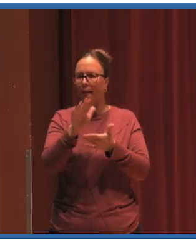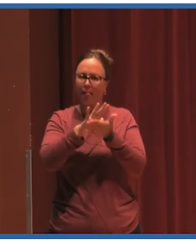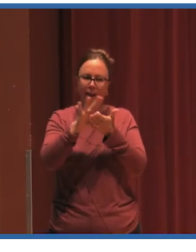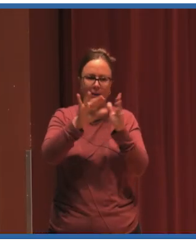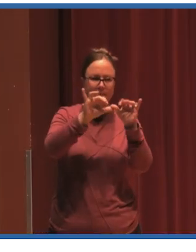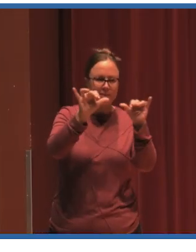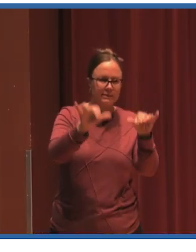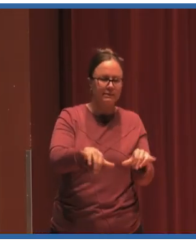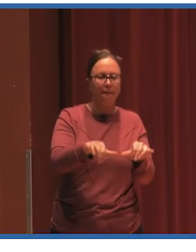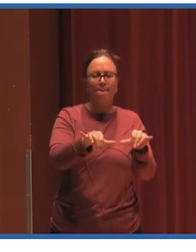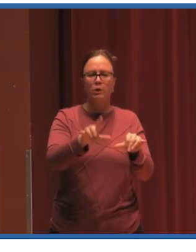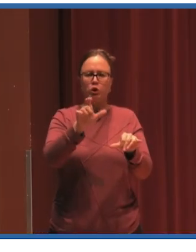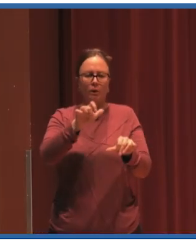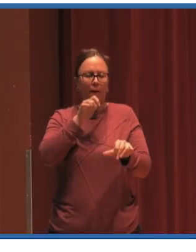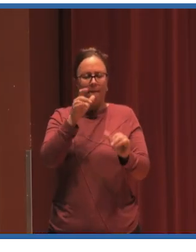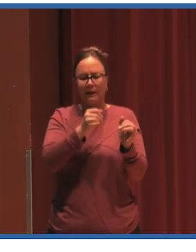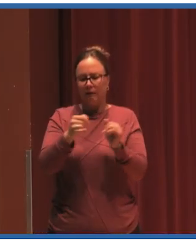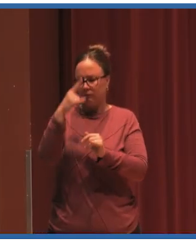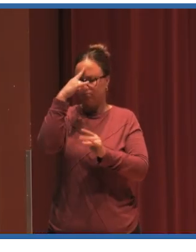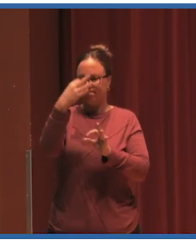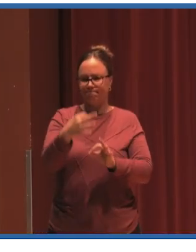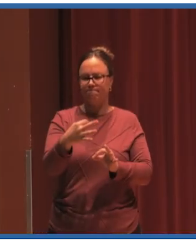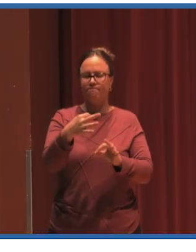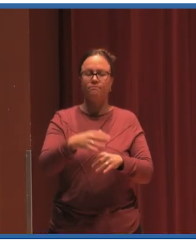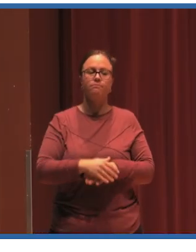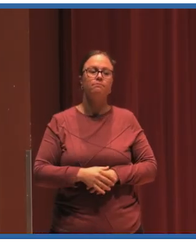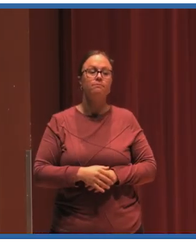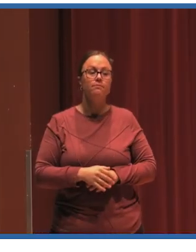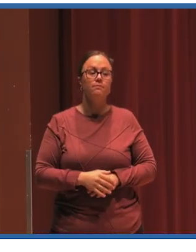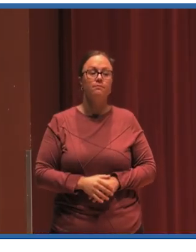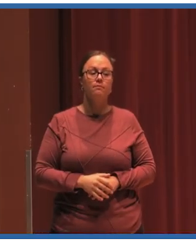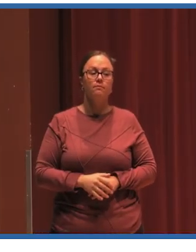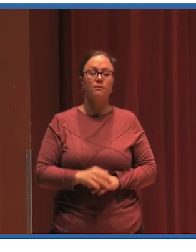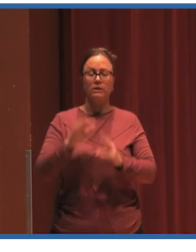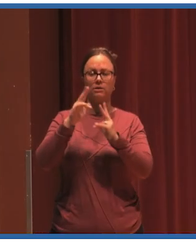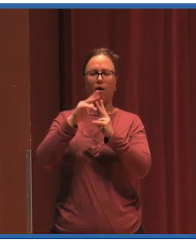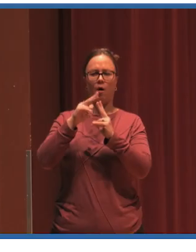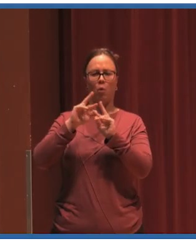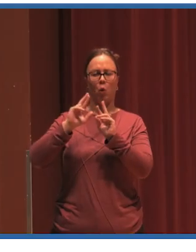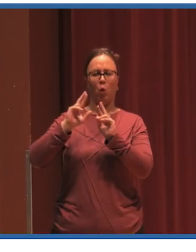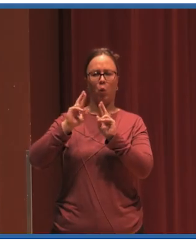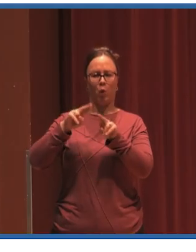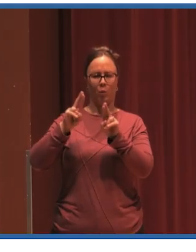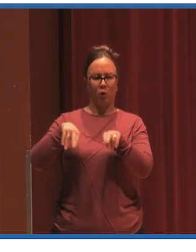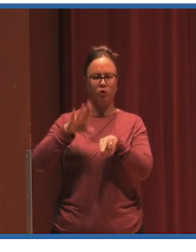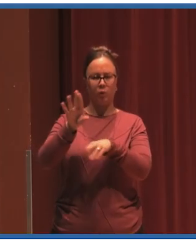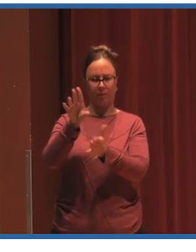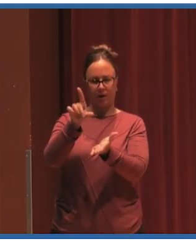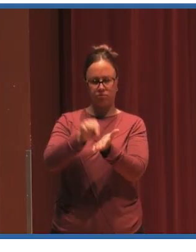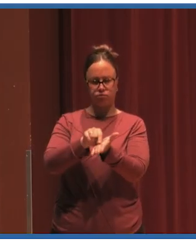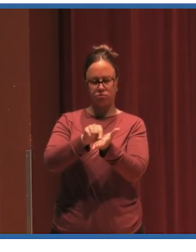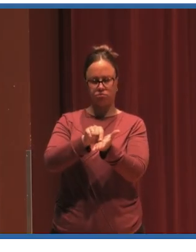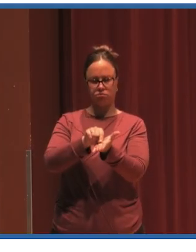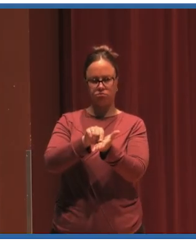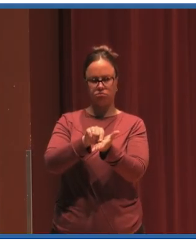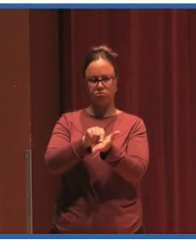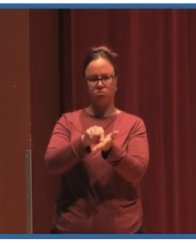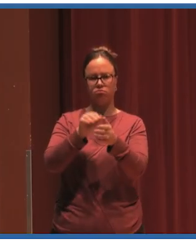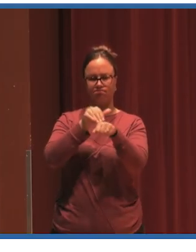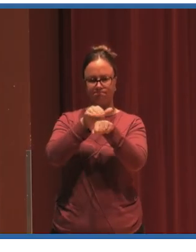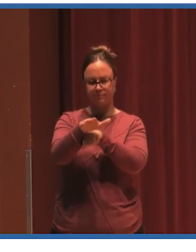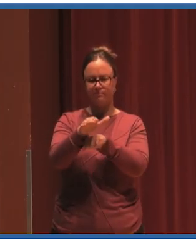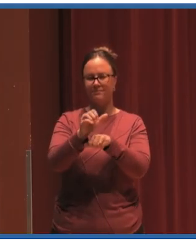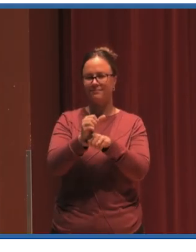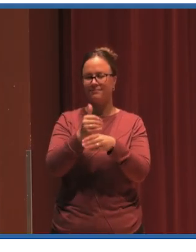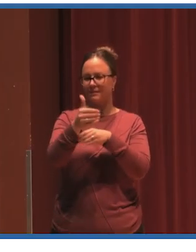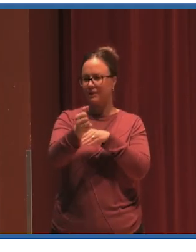Along those lines, I guess what I would suggest to people is there are a couple reports that are going to be coming out in the next few weeks that I'm really excited